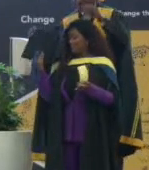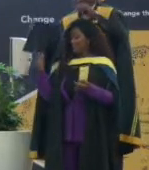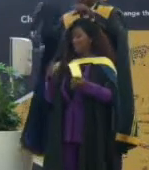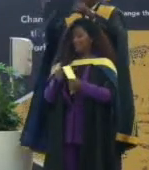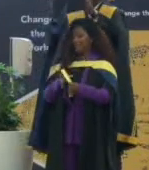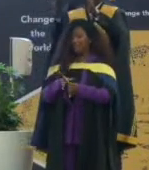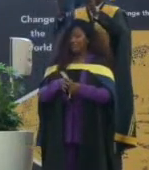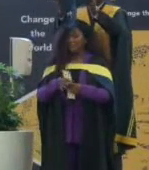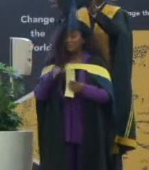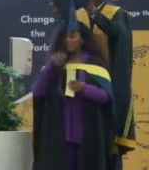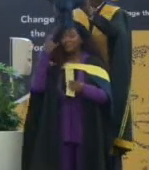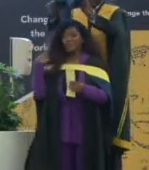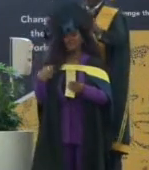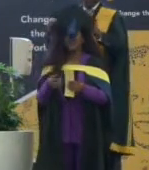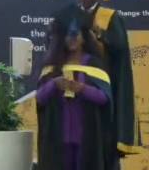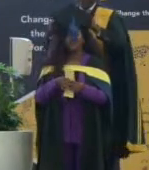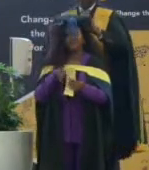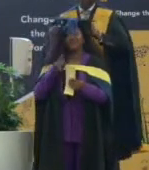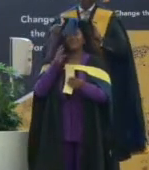Siphelele Ngoba.